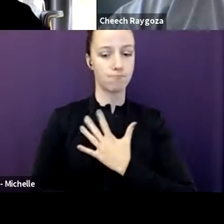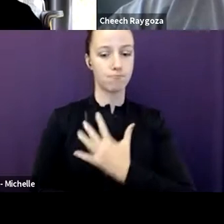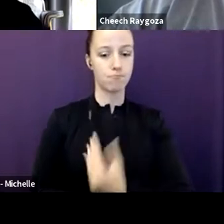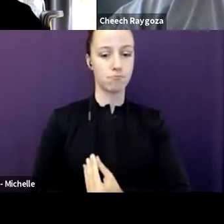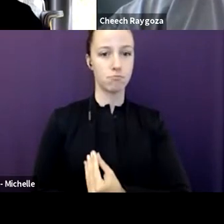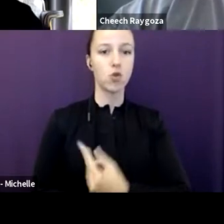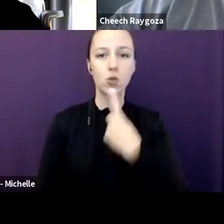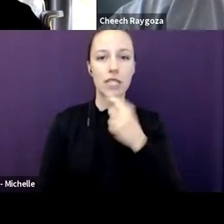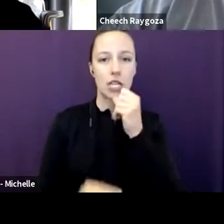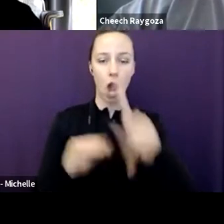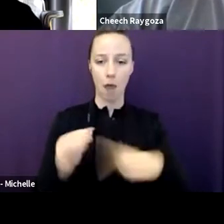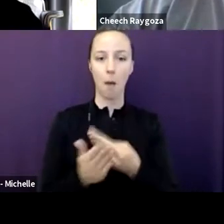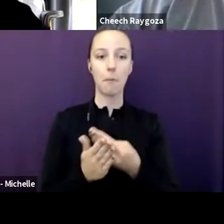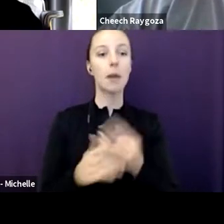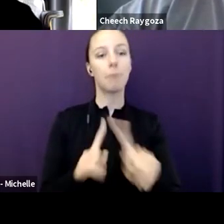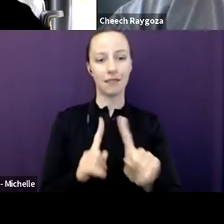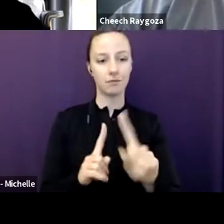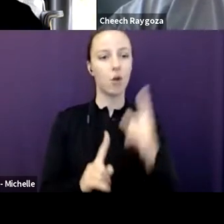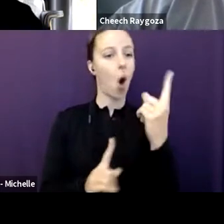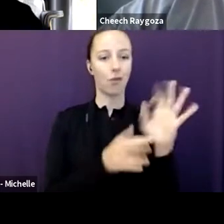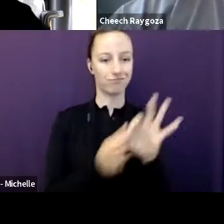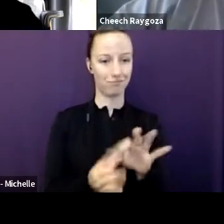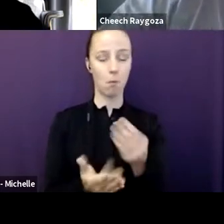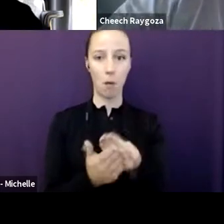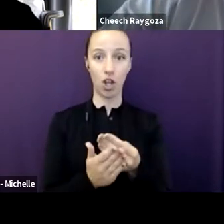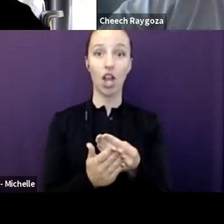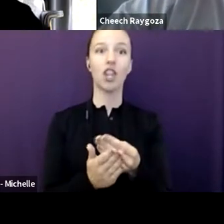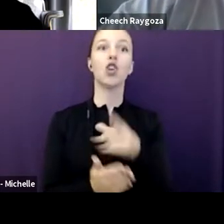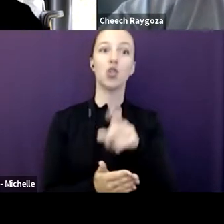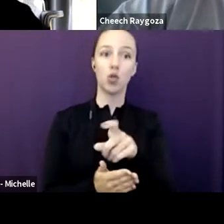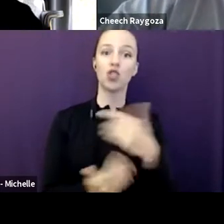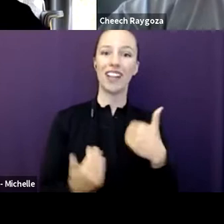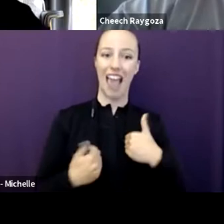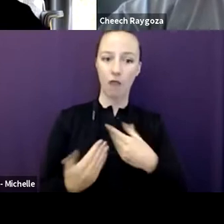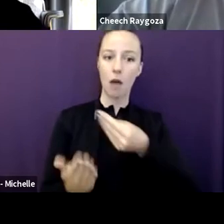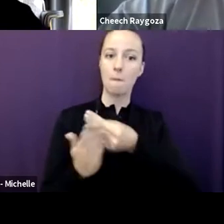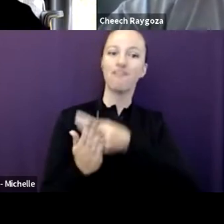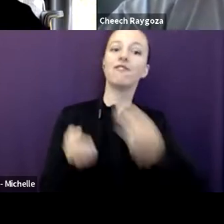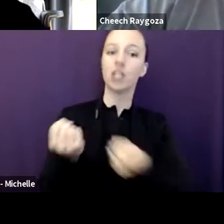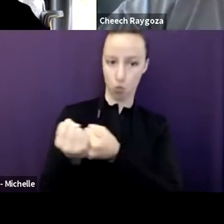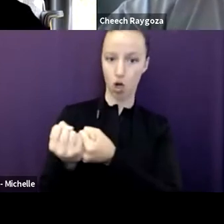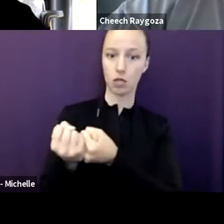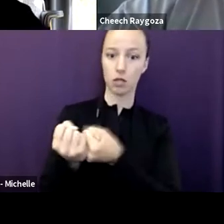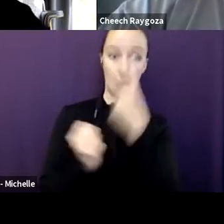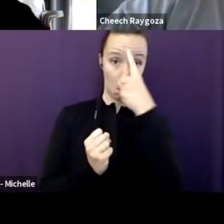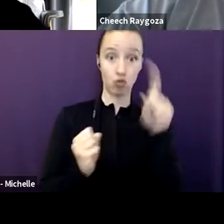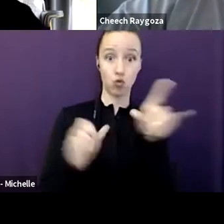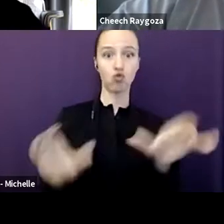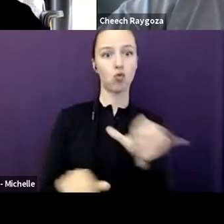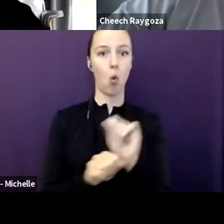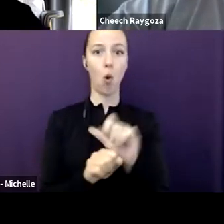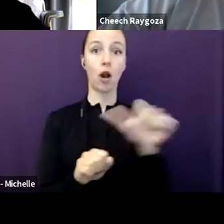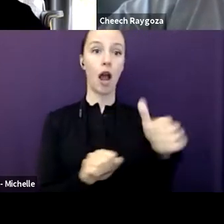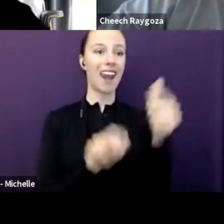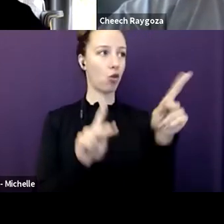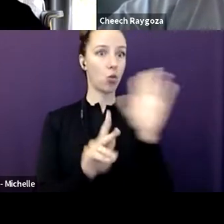not about the money, but it is about the money, right? And you should be supported and you should be funded, right? Because you're doing work that someone else would be